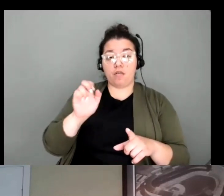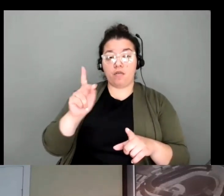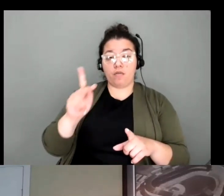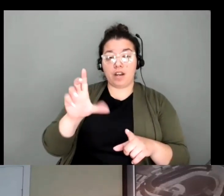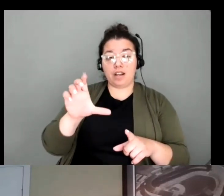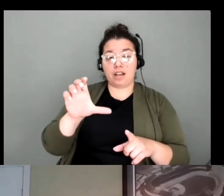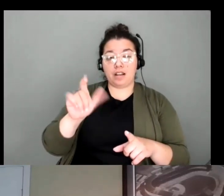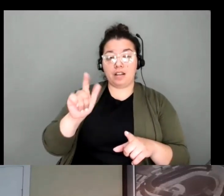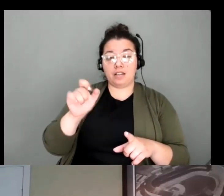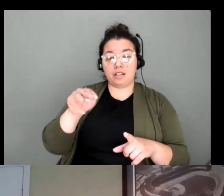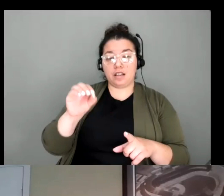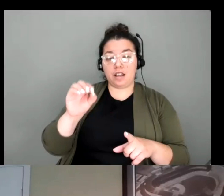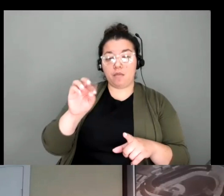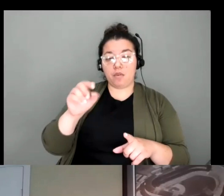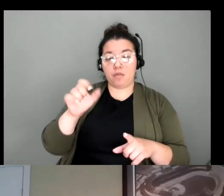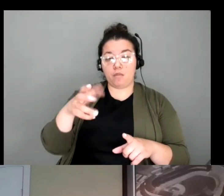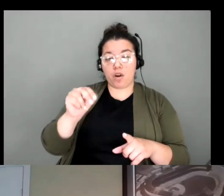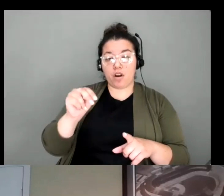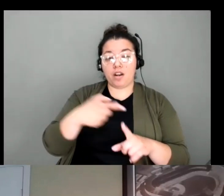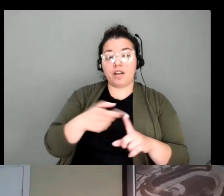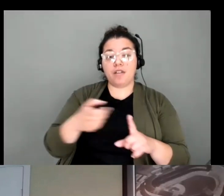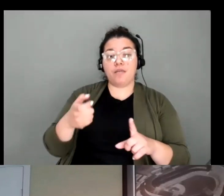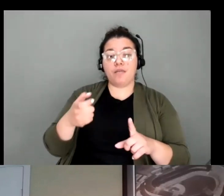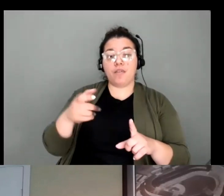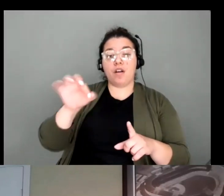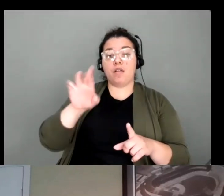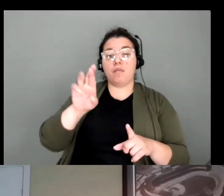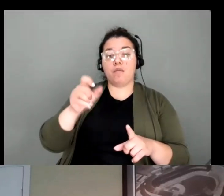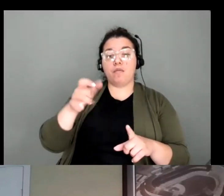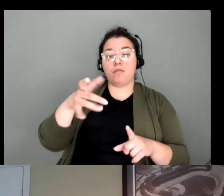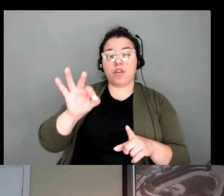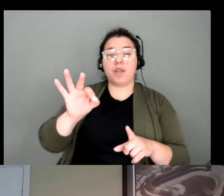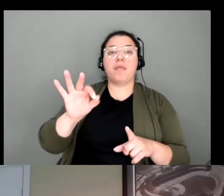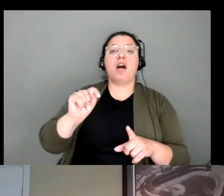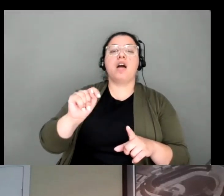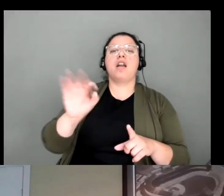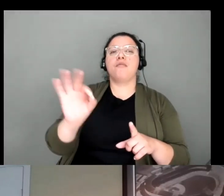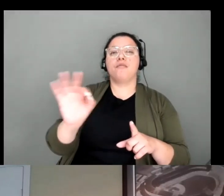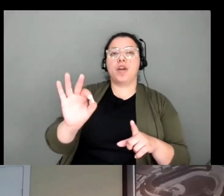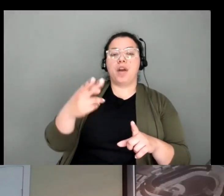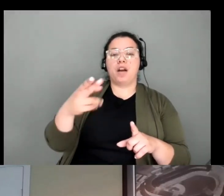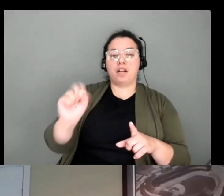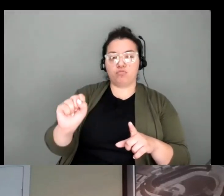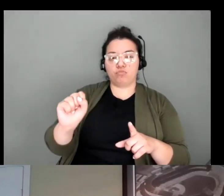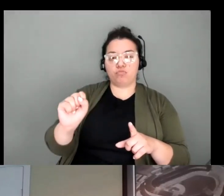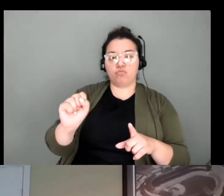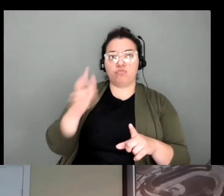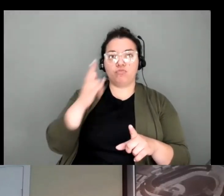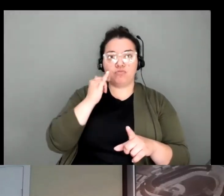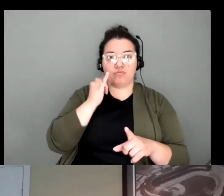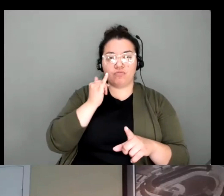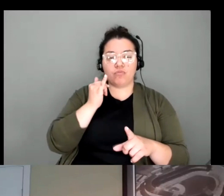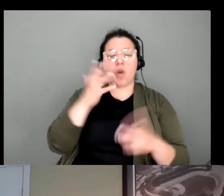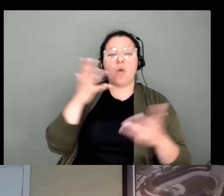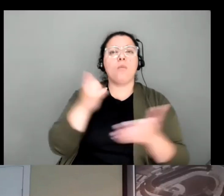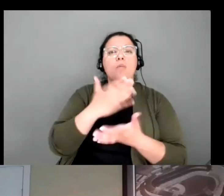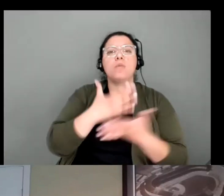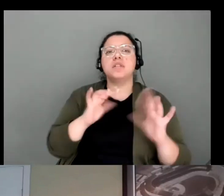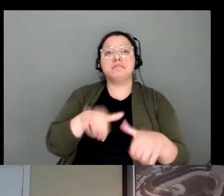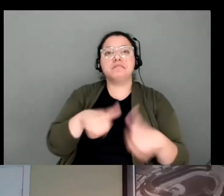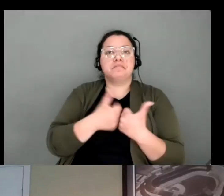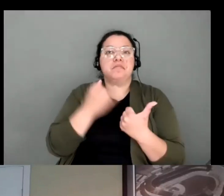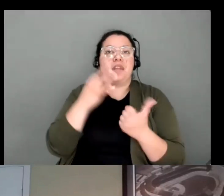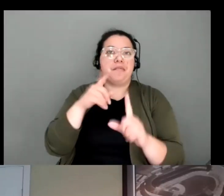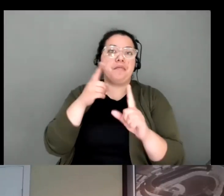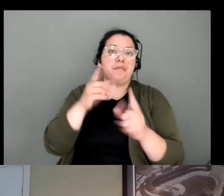California. What are some challenges this is a question for Lety, challenges to becoming an agent? What are some of the